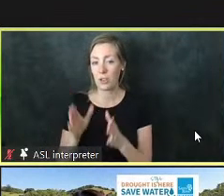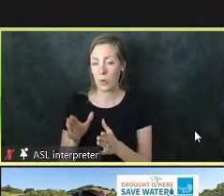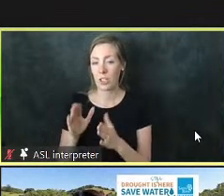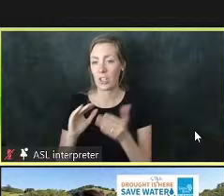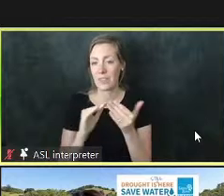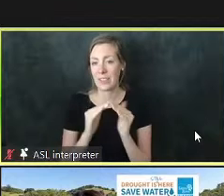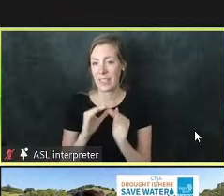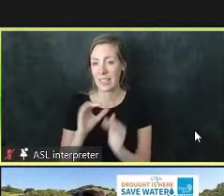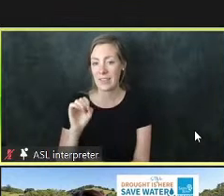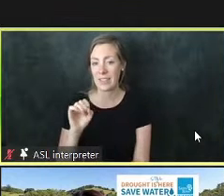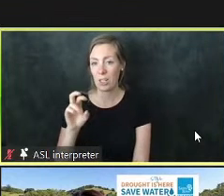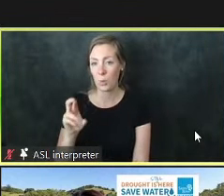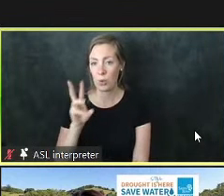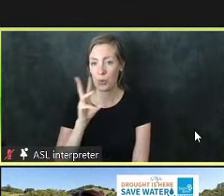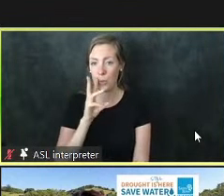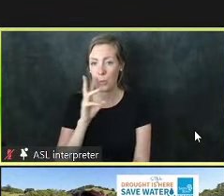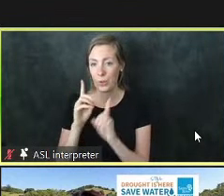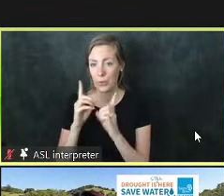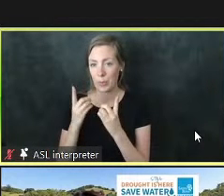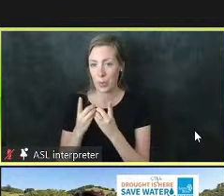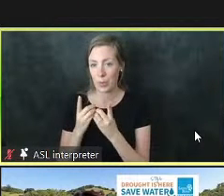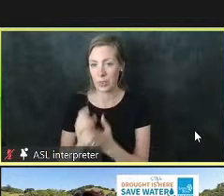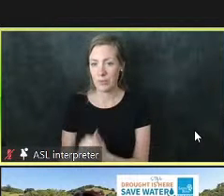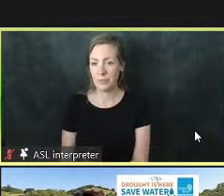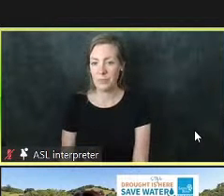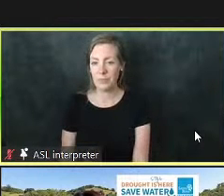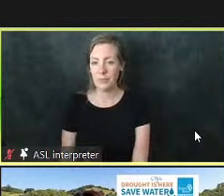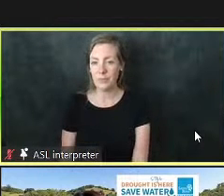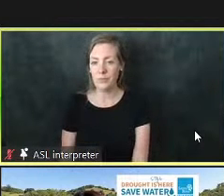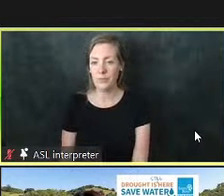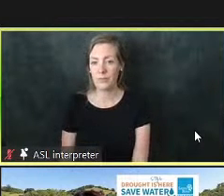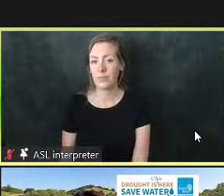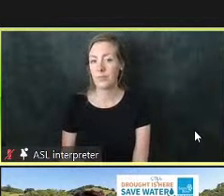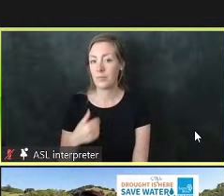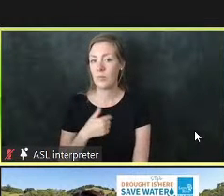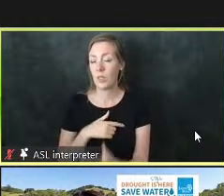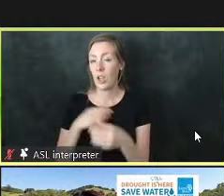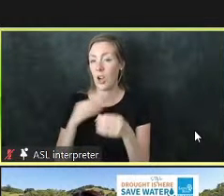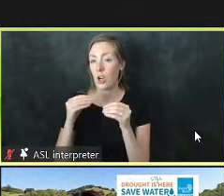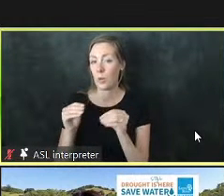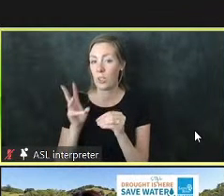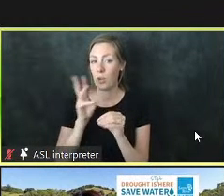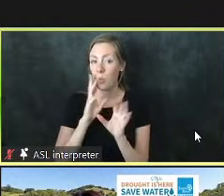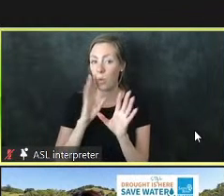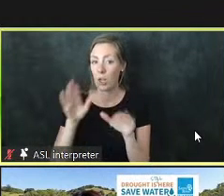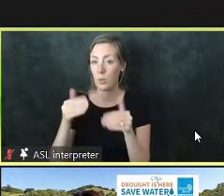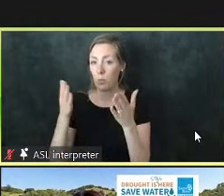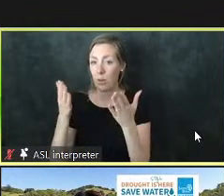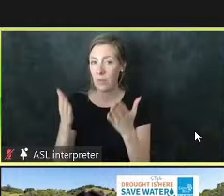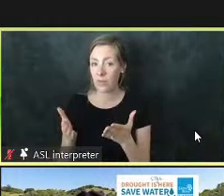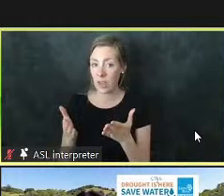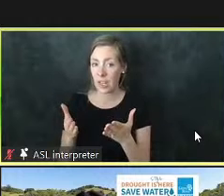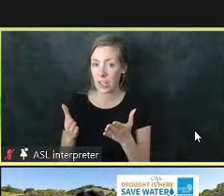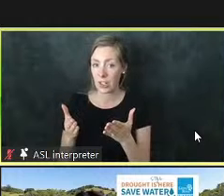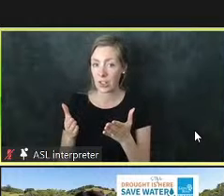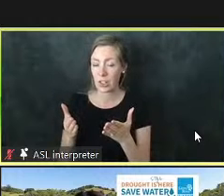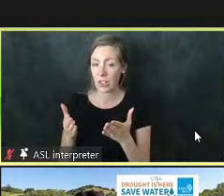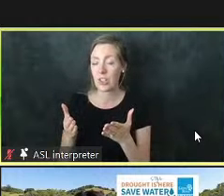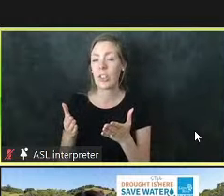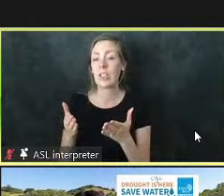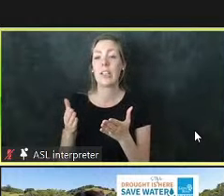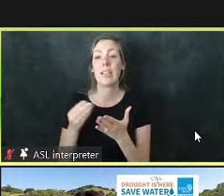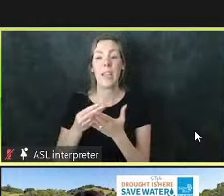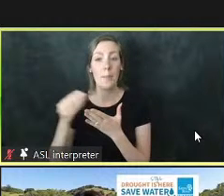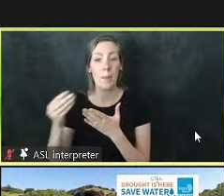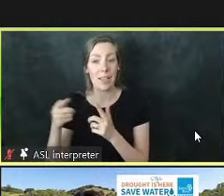soy la Santa directora Rosa's Water de la ciudad de Department. Santa Rosa, del And we departamento de are a retail water estamos provider that un proveedor purchases de agua water from de Sonoma